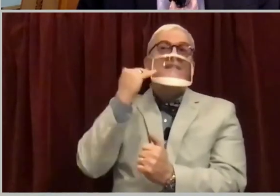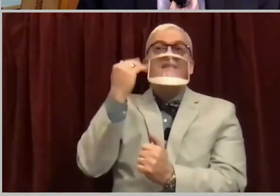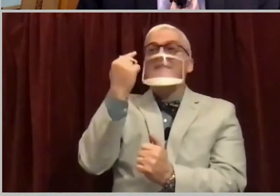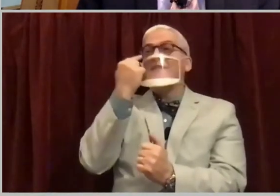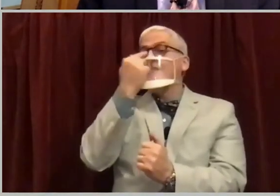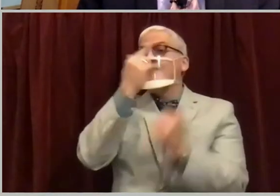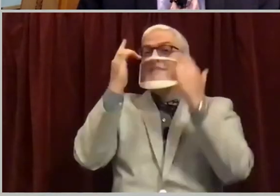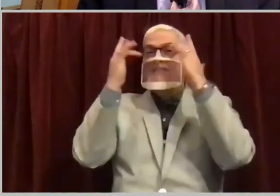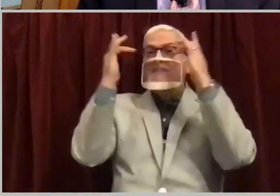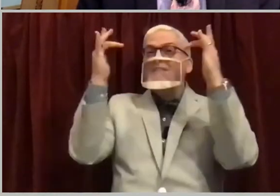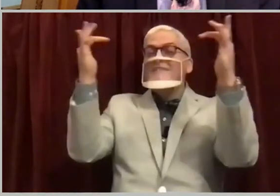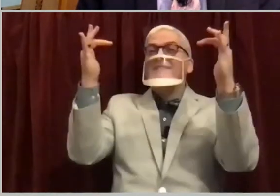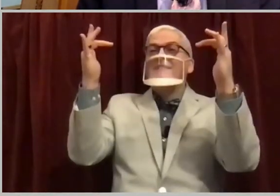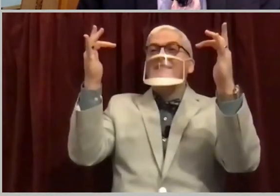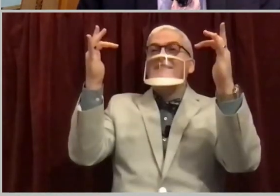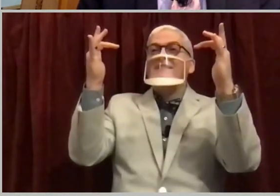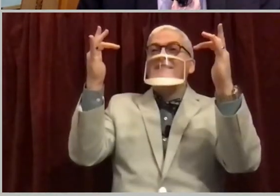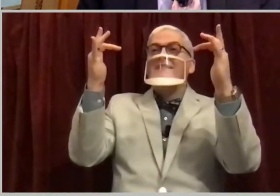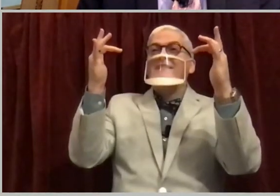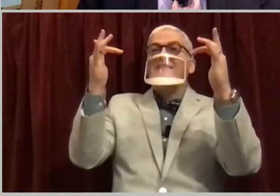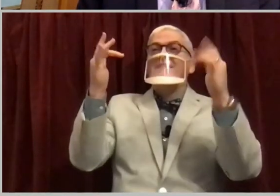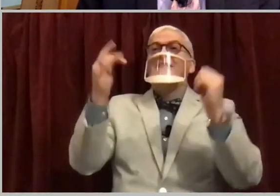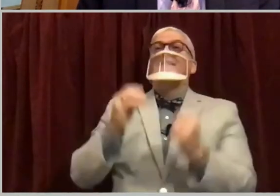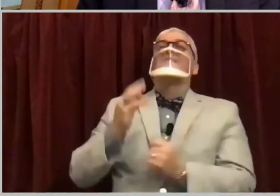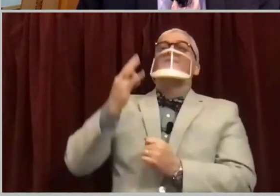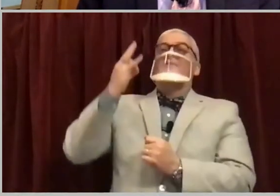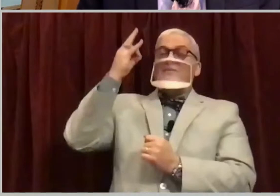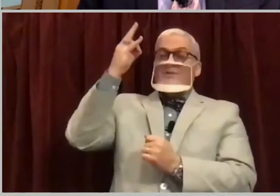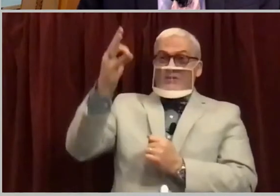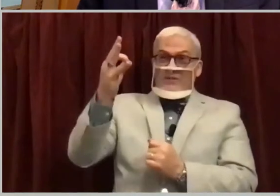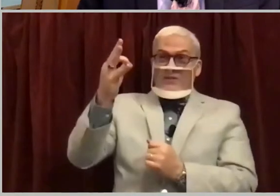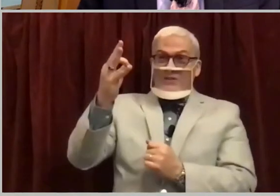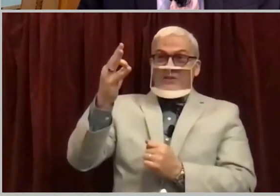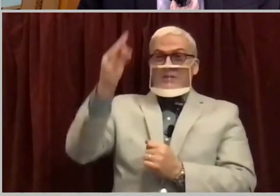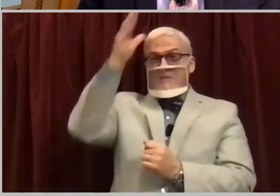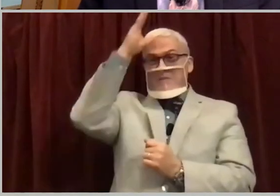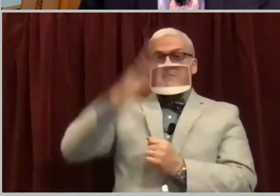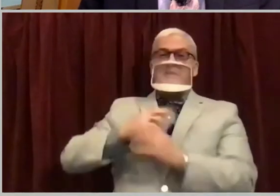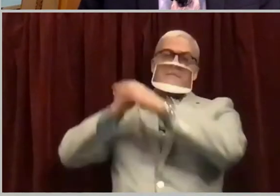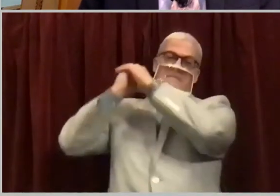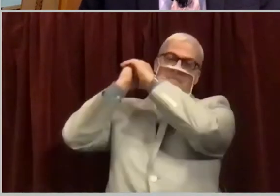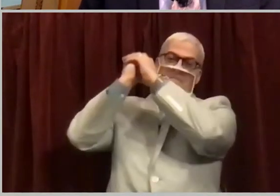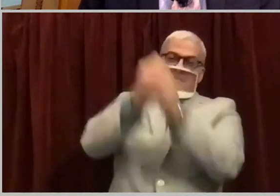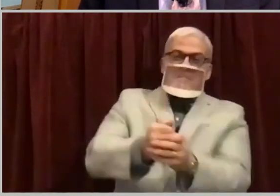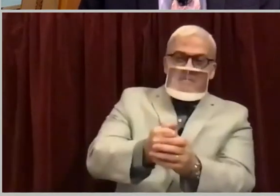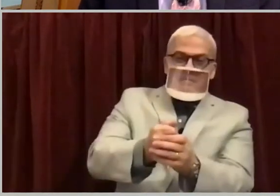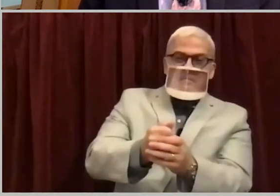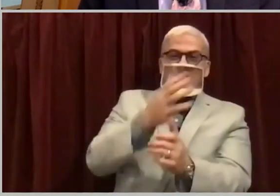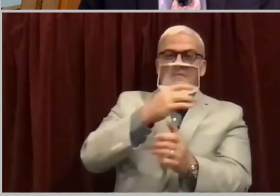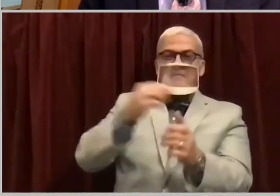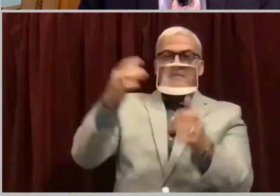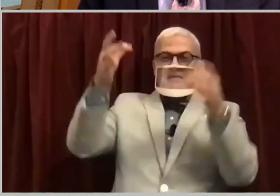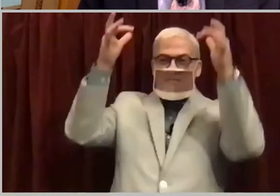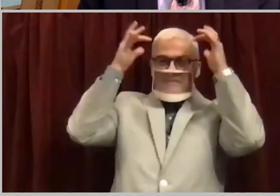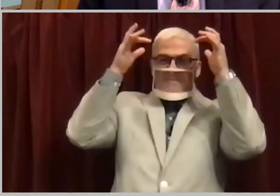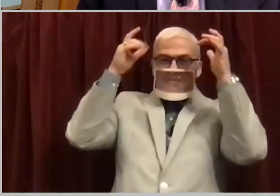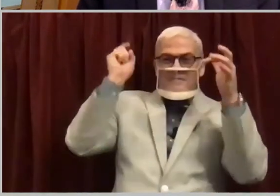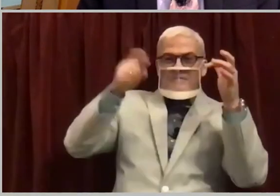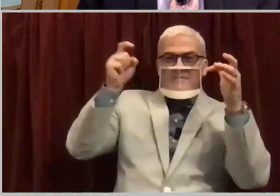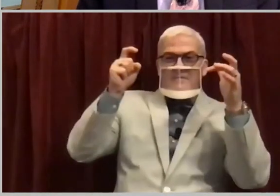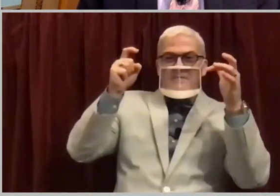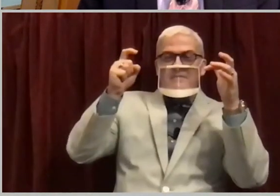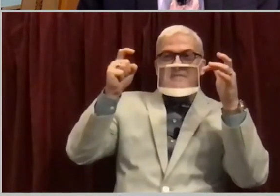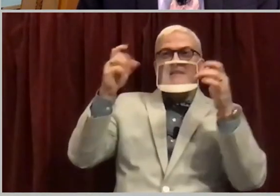breath, it was formed that so one day men might force a crown of thorns onto it, that he could utter the words,